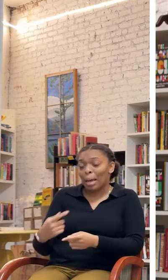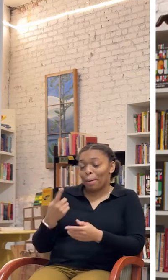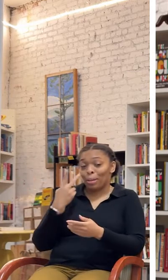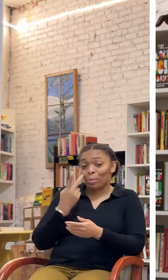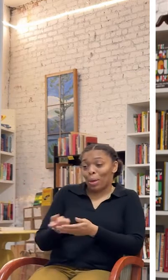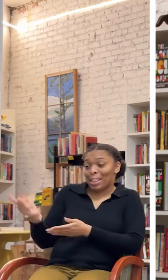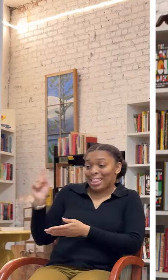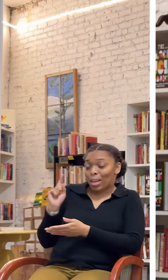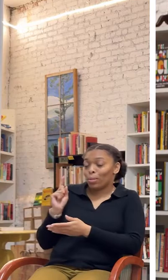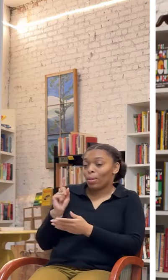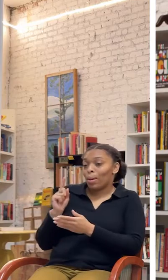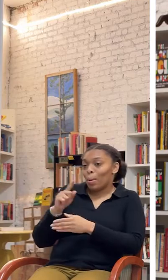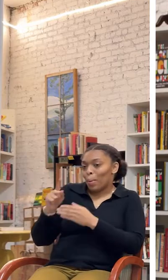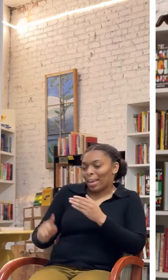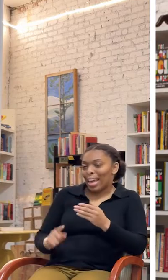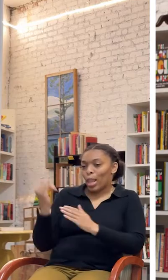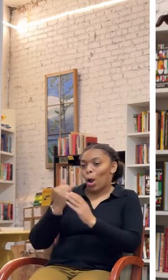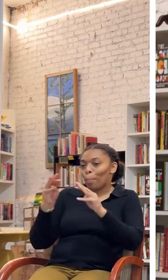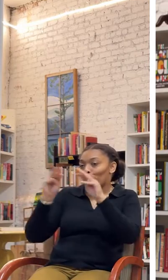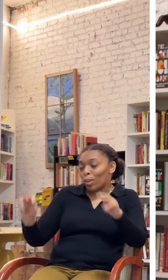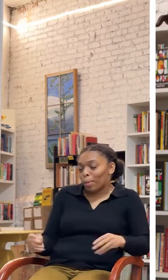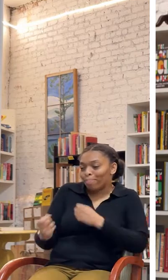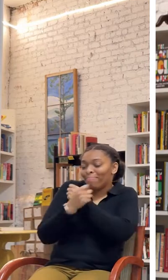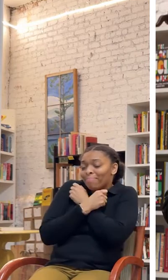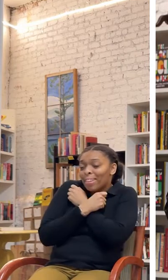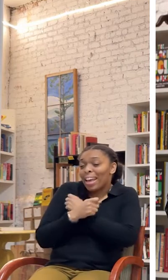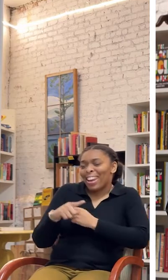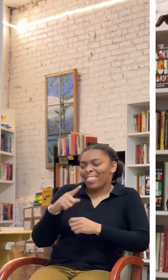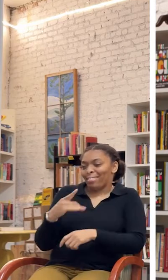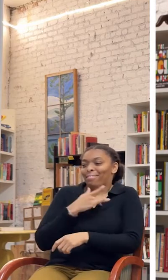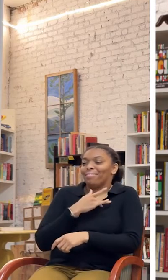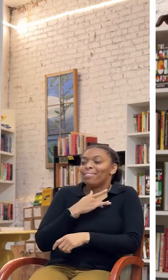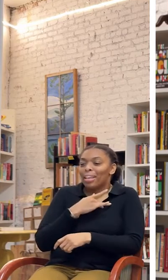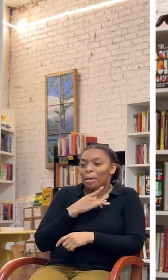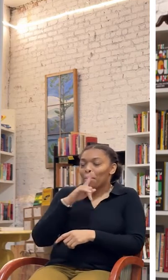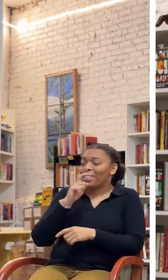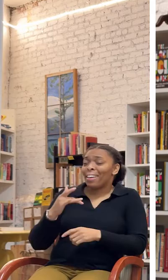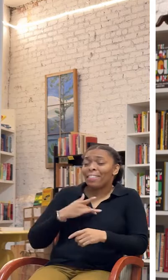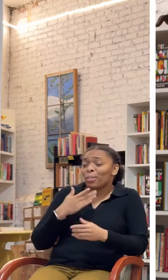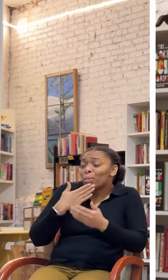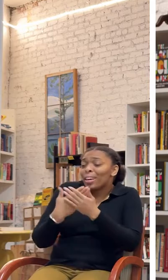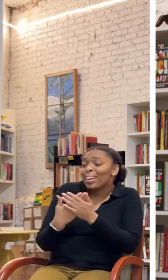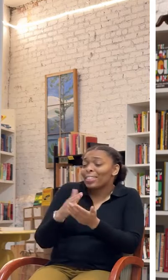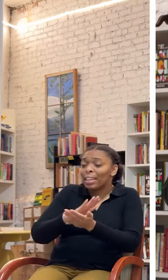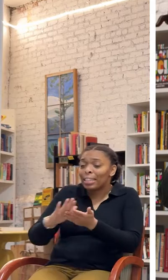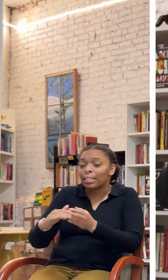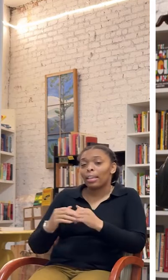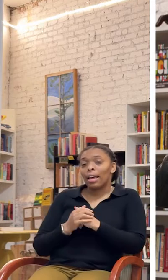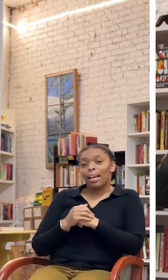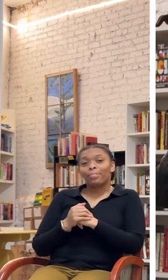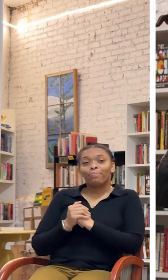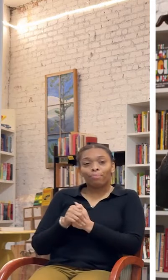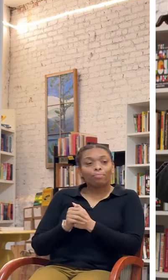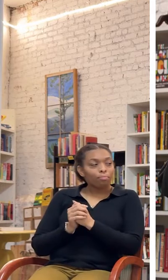weekend at the Art Museum and you gave me like the biggest hug. And it stayed with me because I was like, oh, that feels so good. So it's like, you know, I think